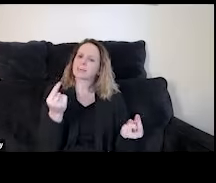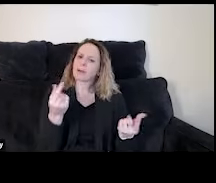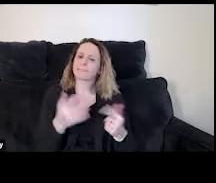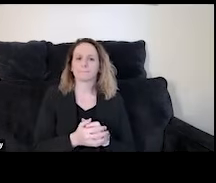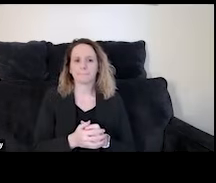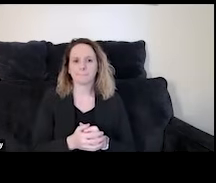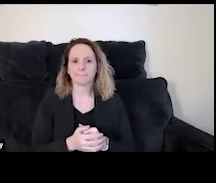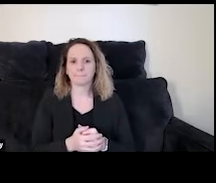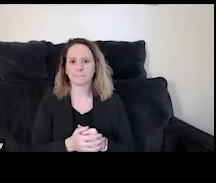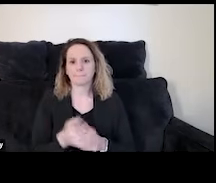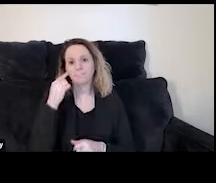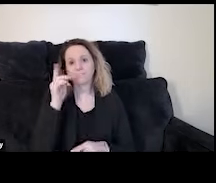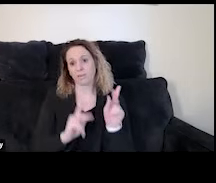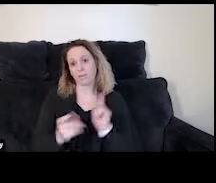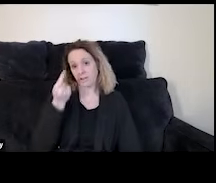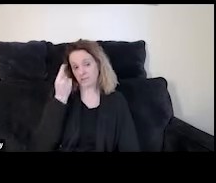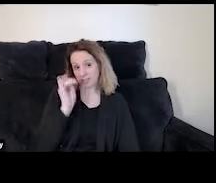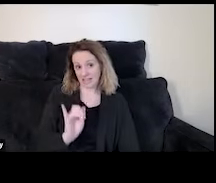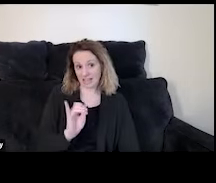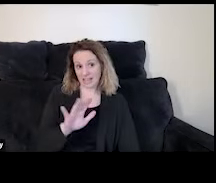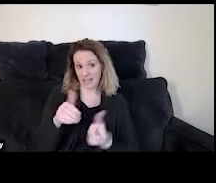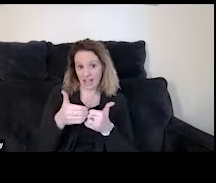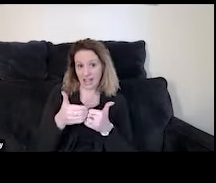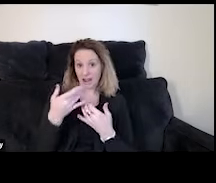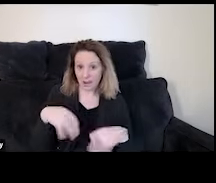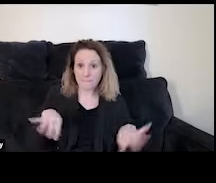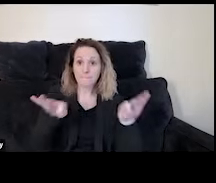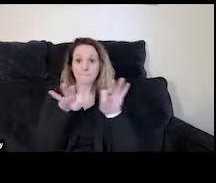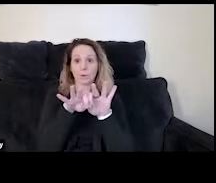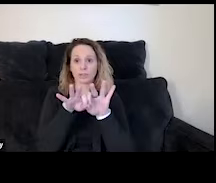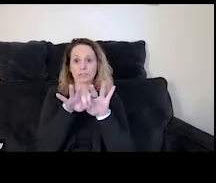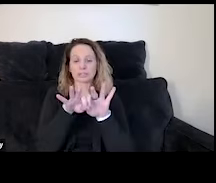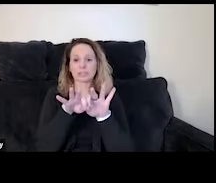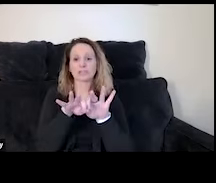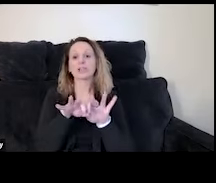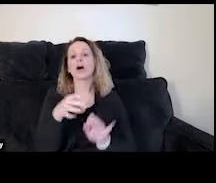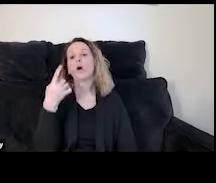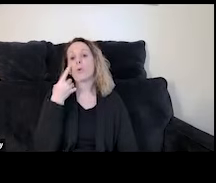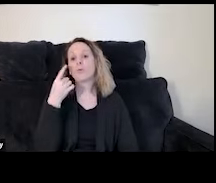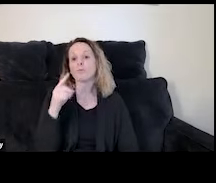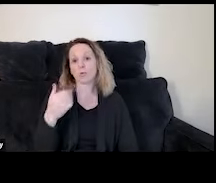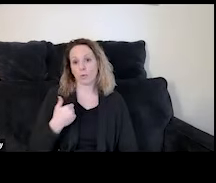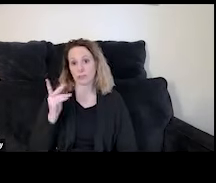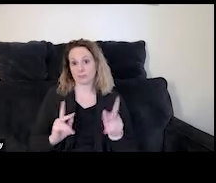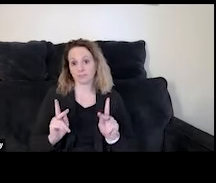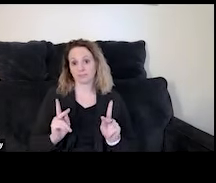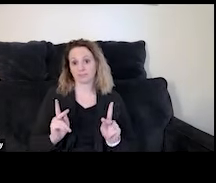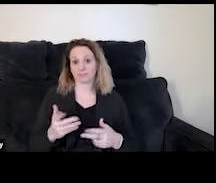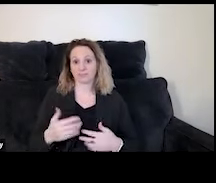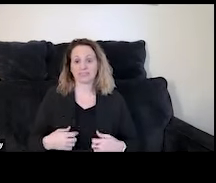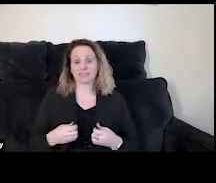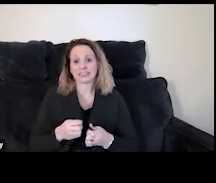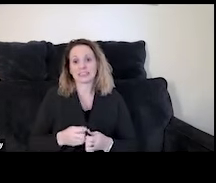terms for folks to really have an understanding of how important this is. When it comes to young people who might touch on the system